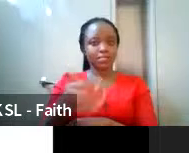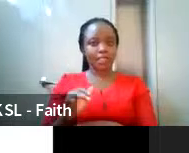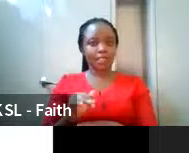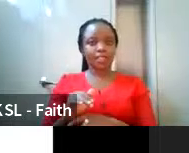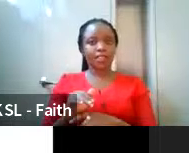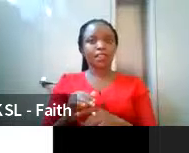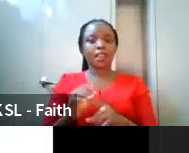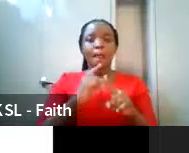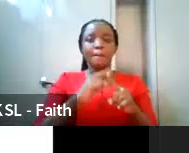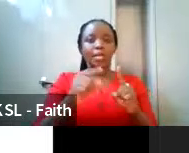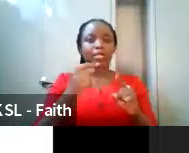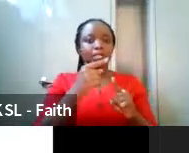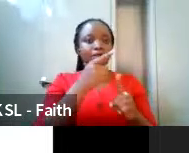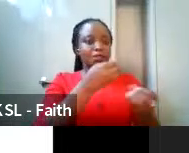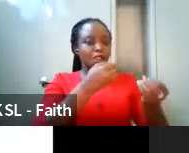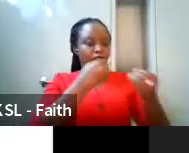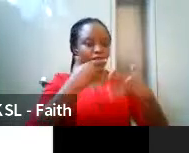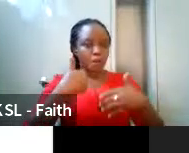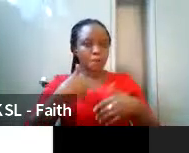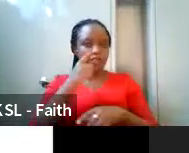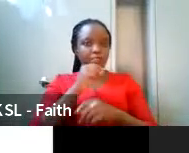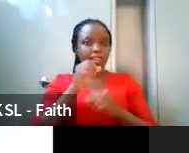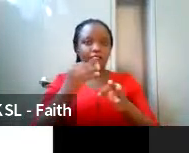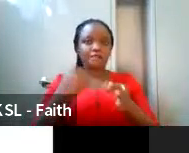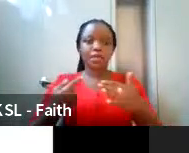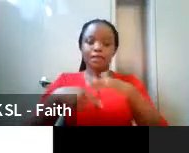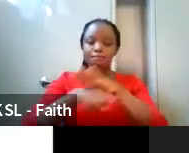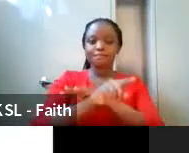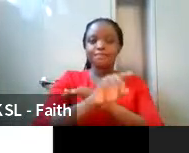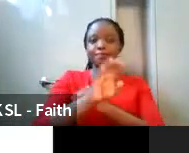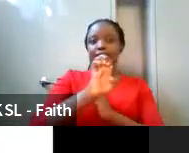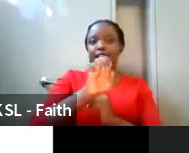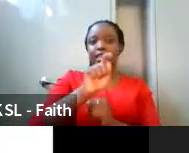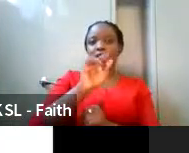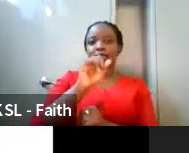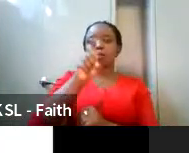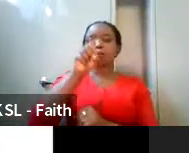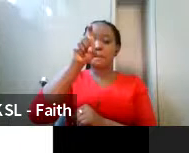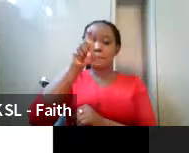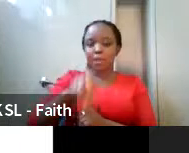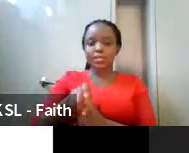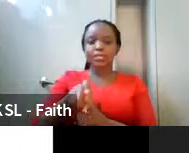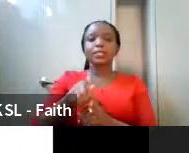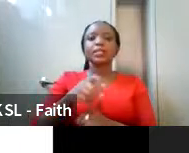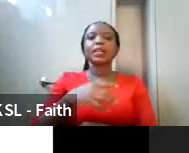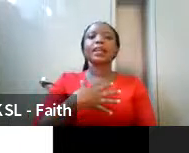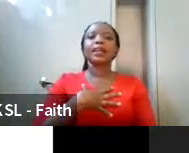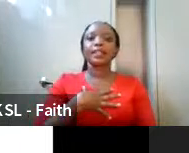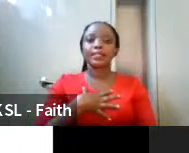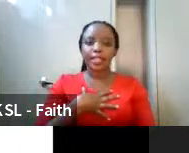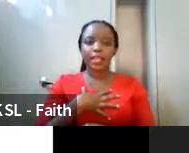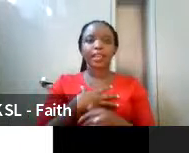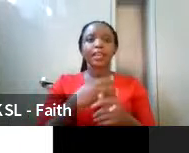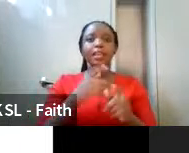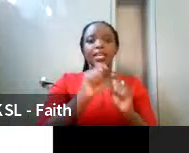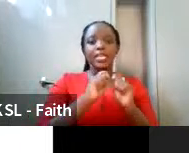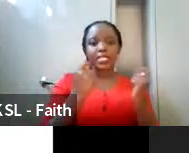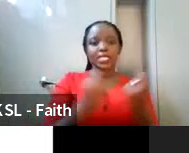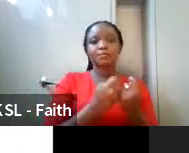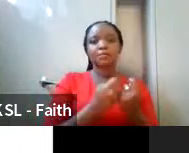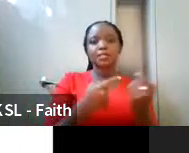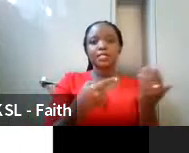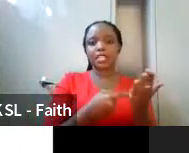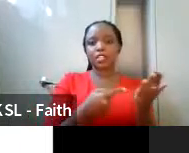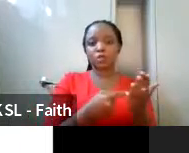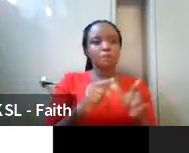it, but I was told if I was to onboard into the eTIMS, I'll have to retire the Teams device. So